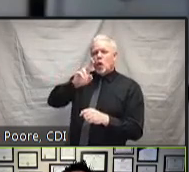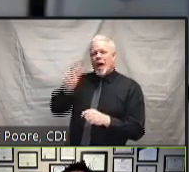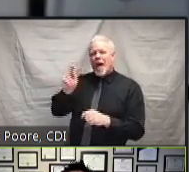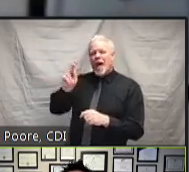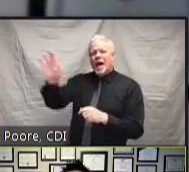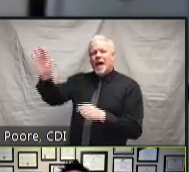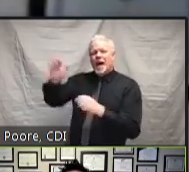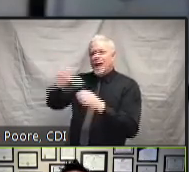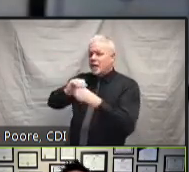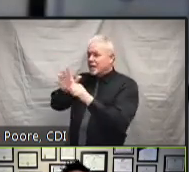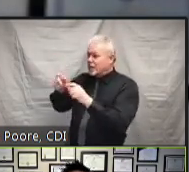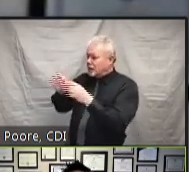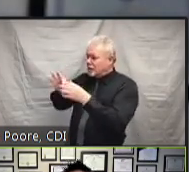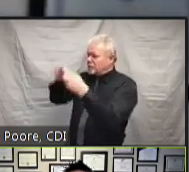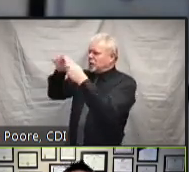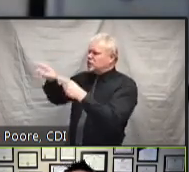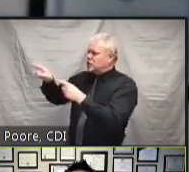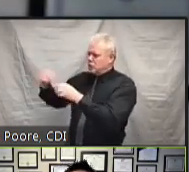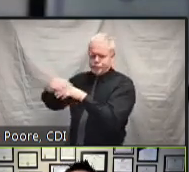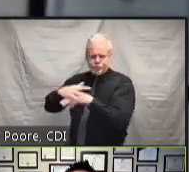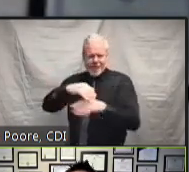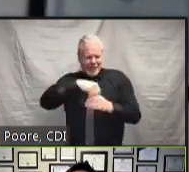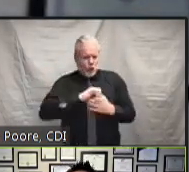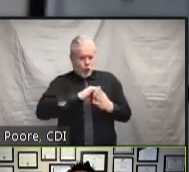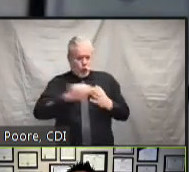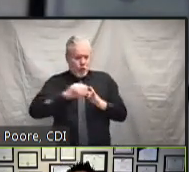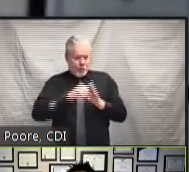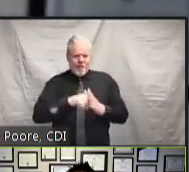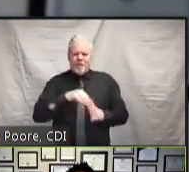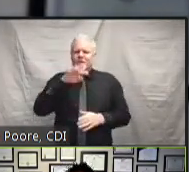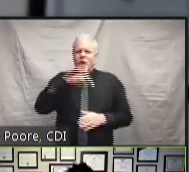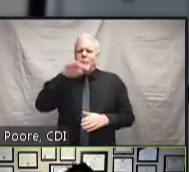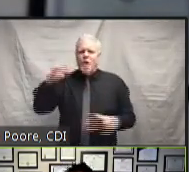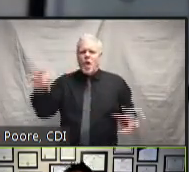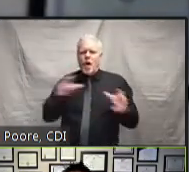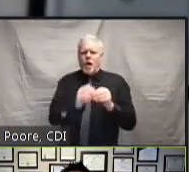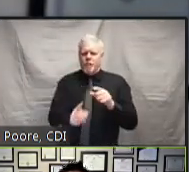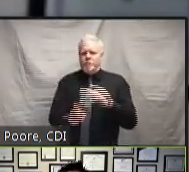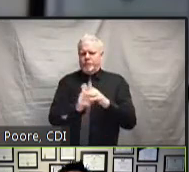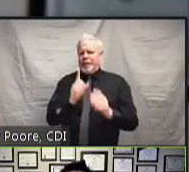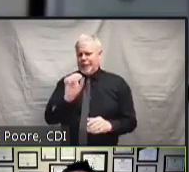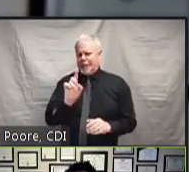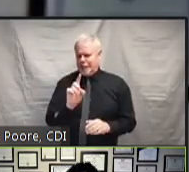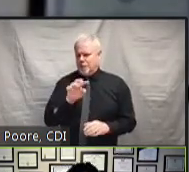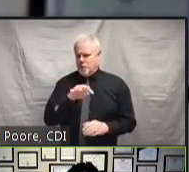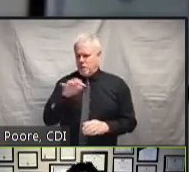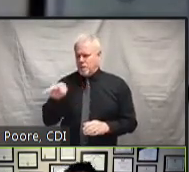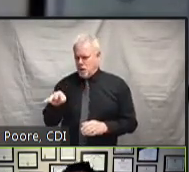our 6 feet of distance, and to be thoughtful about our gatherings. So with that, I will